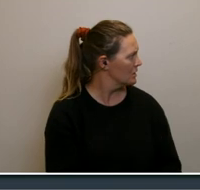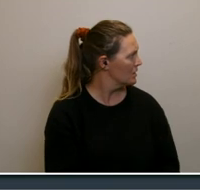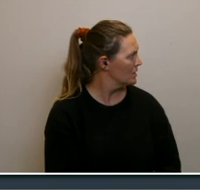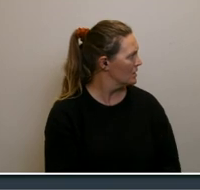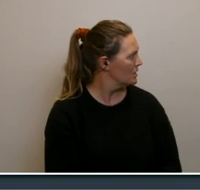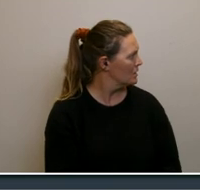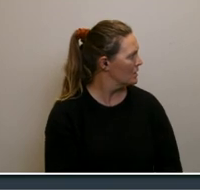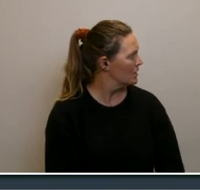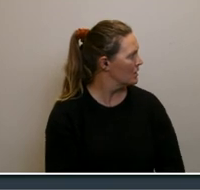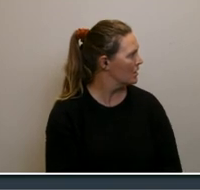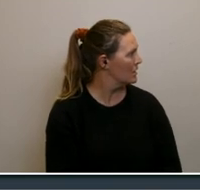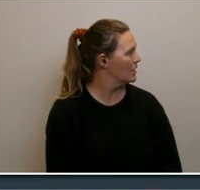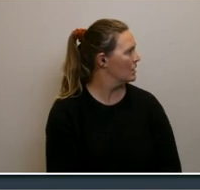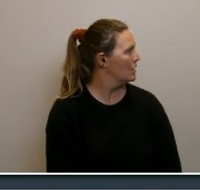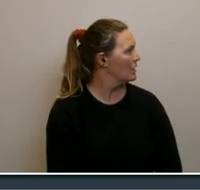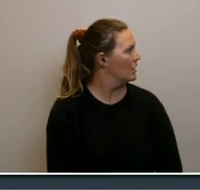Okay. Thank you so much.